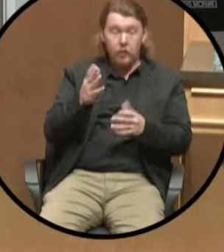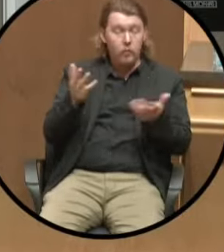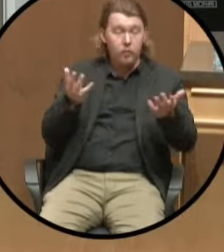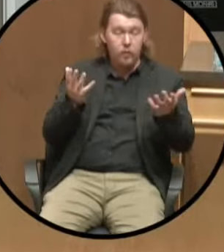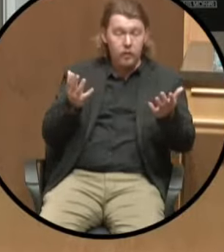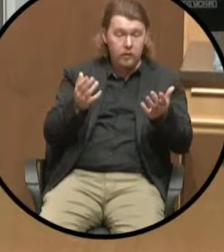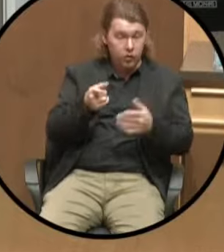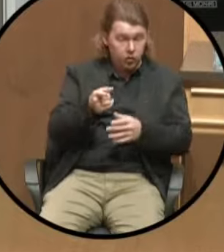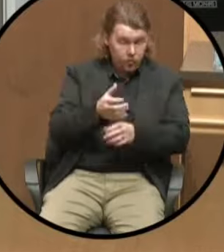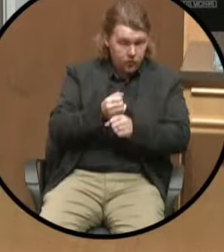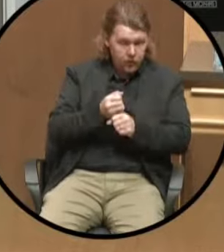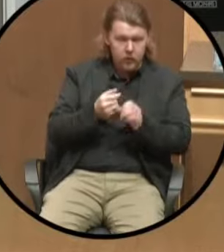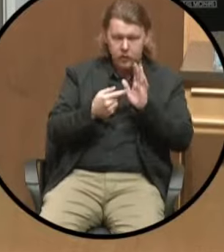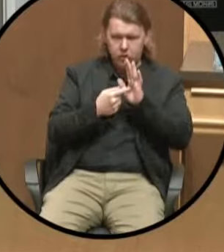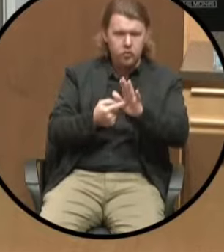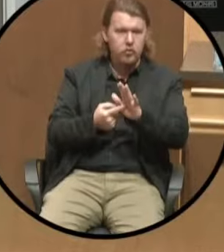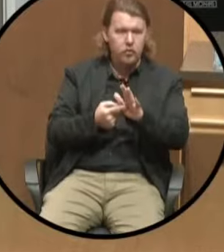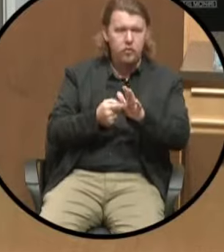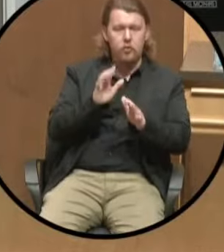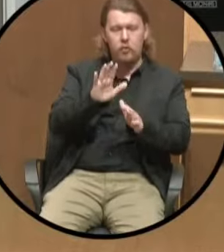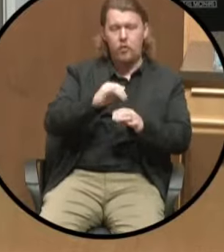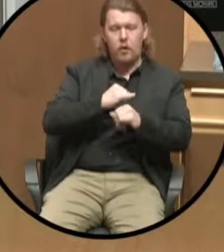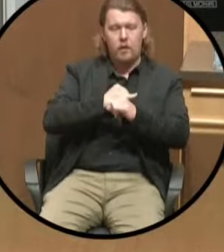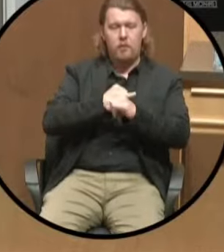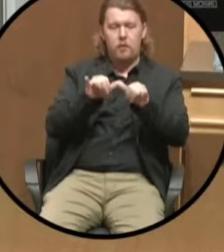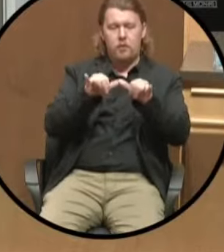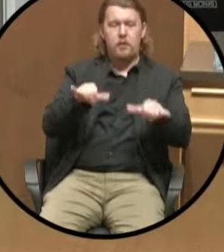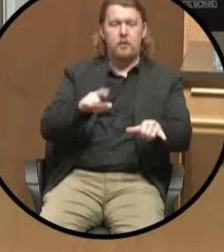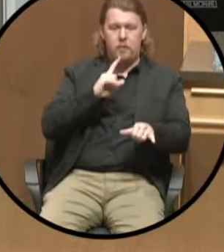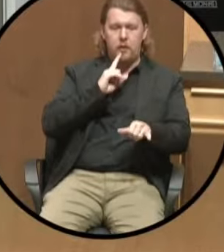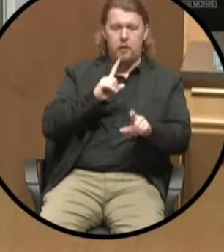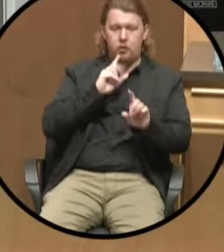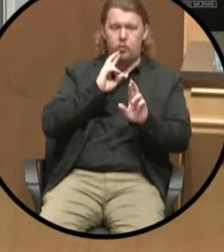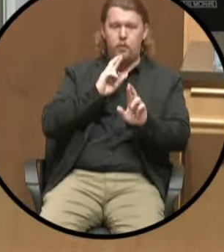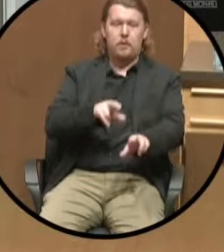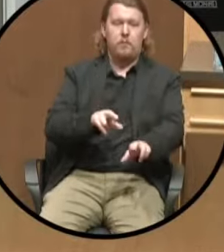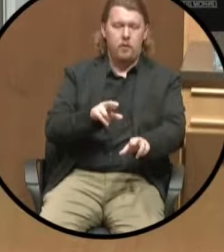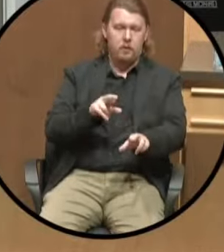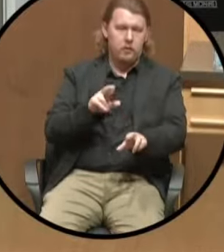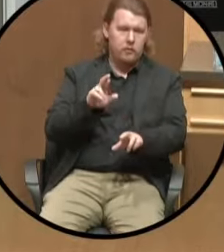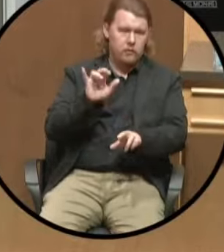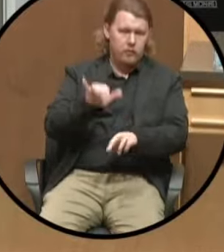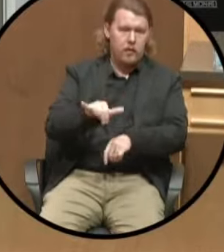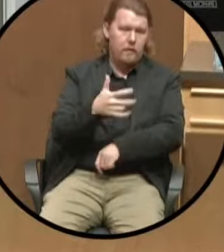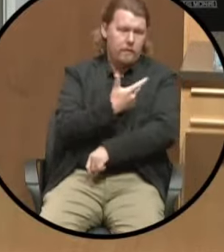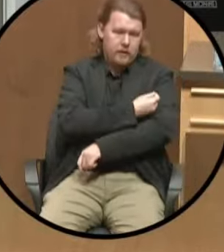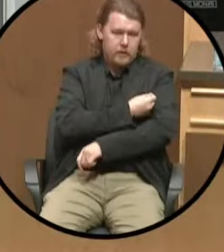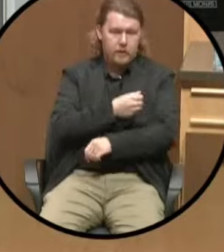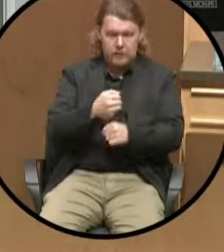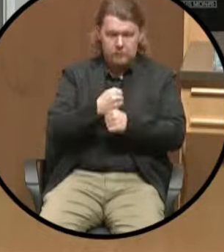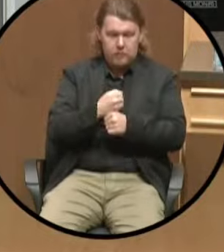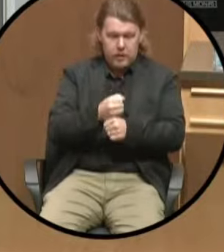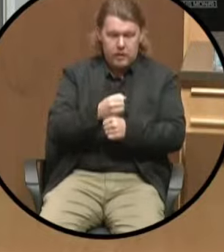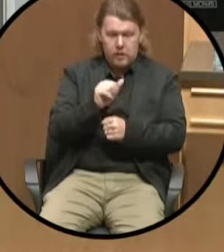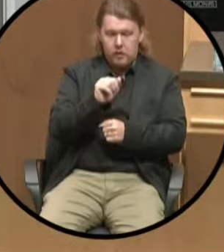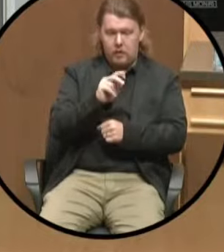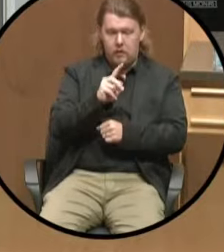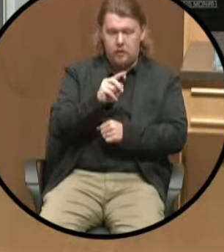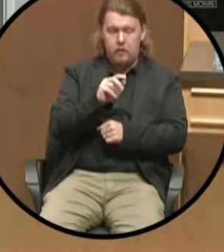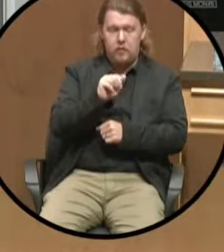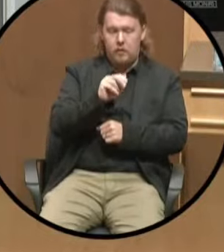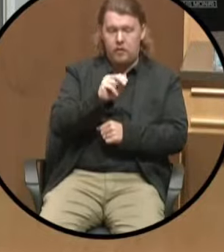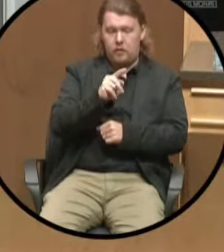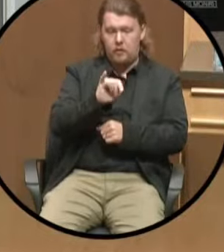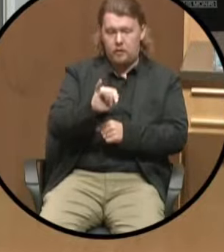are, it shows that your immune system is actually responding to the vaccine. It's making antibodies to attack